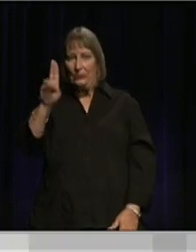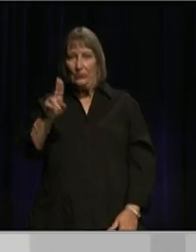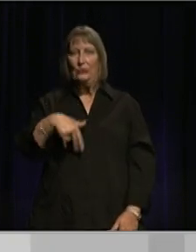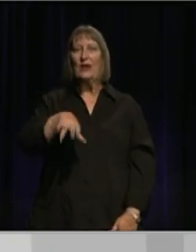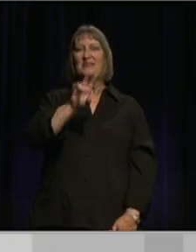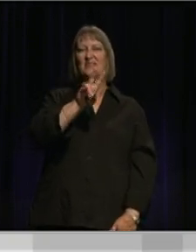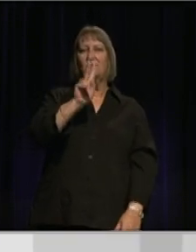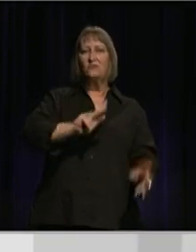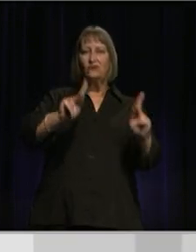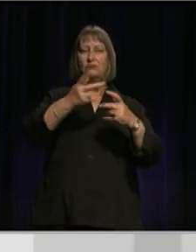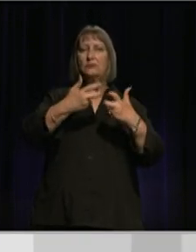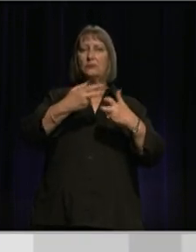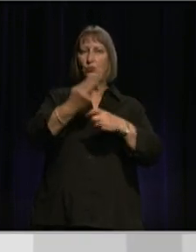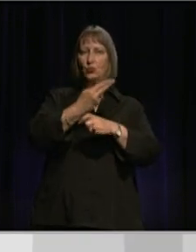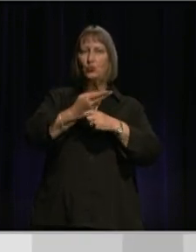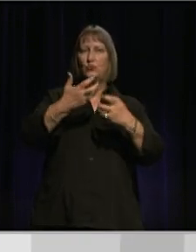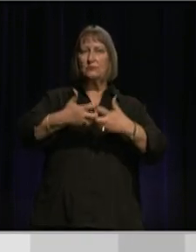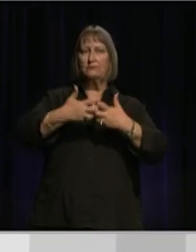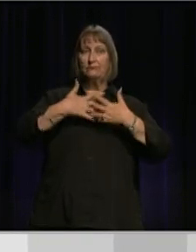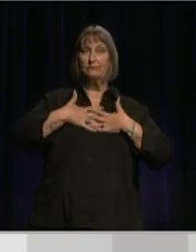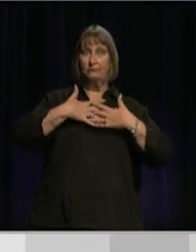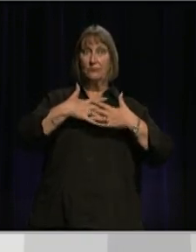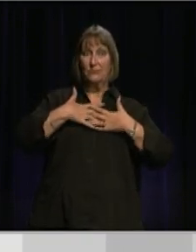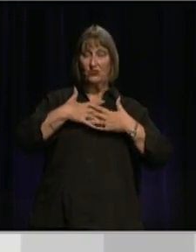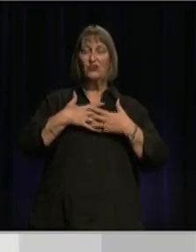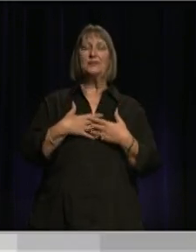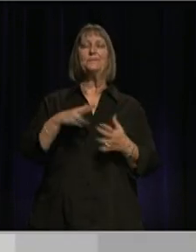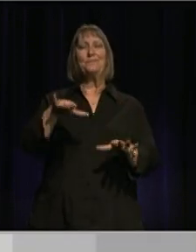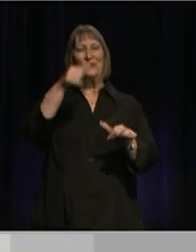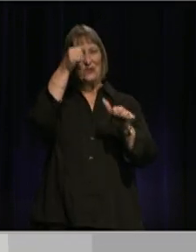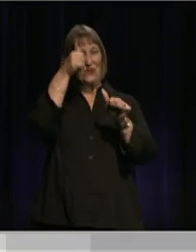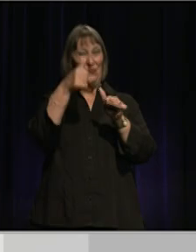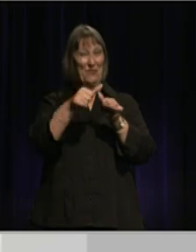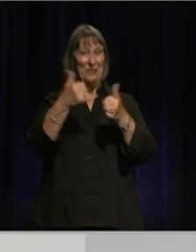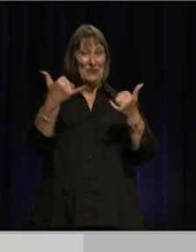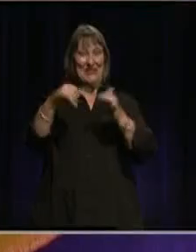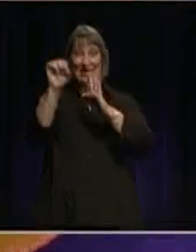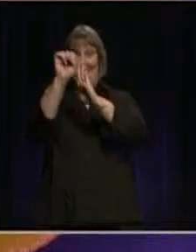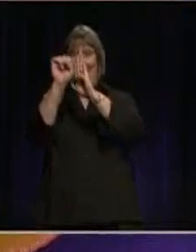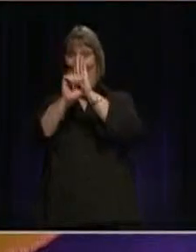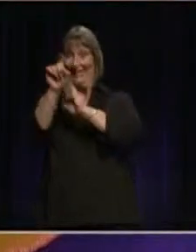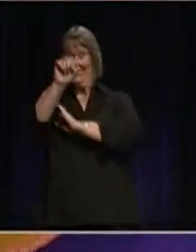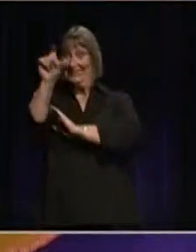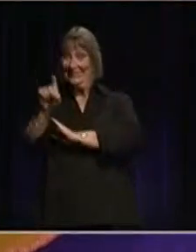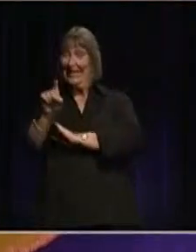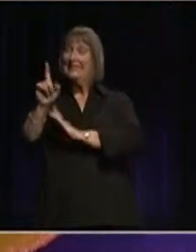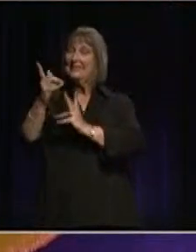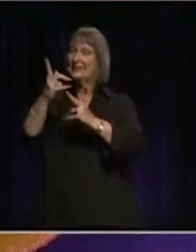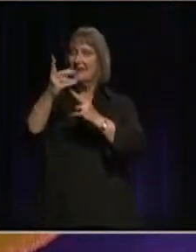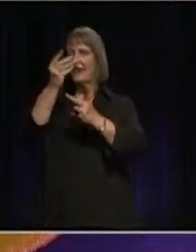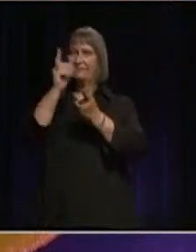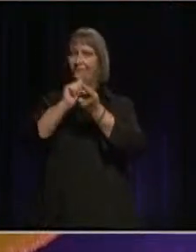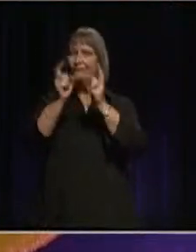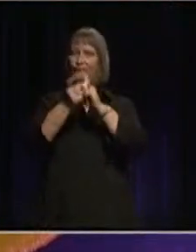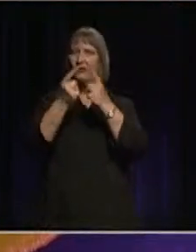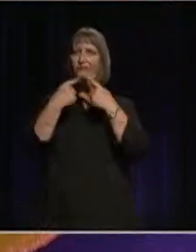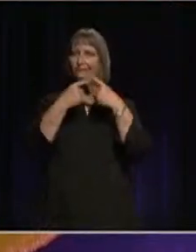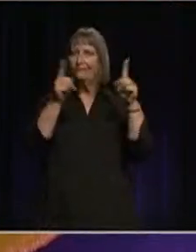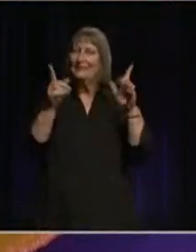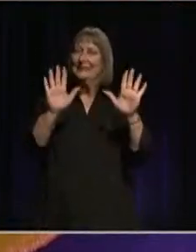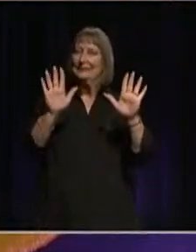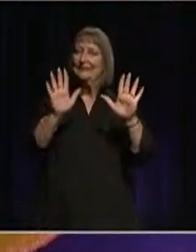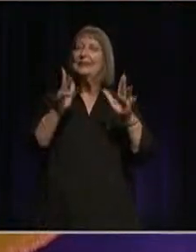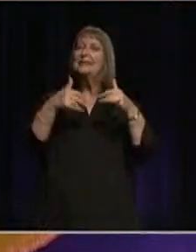right direction, but as we've reminded you throughout this week, especially with the orders from the state, please do not let your guard down, keep your mask up, and